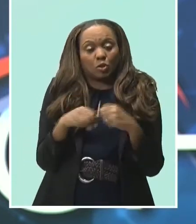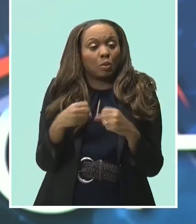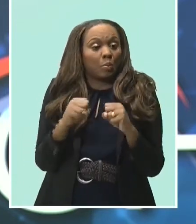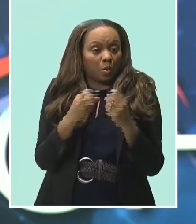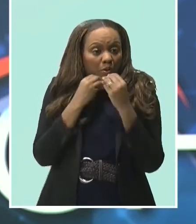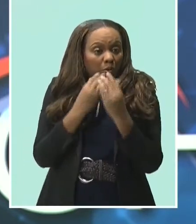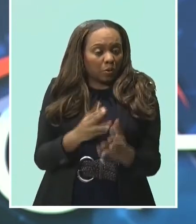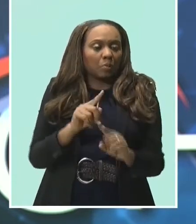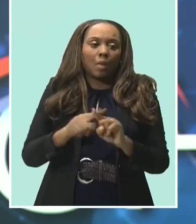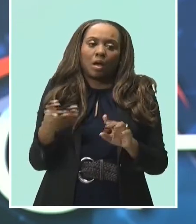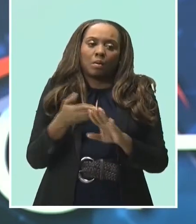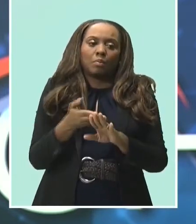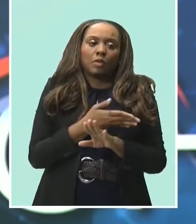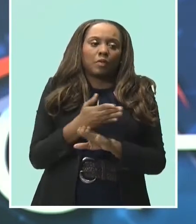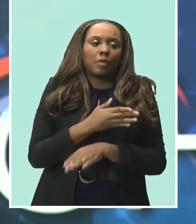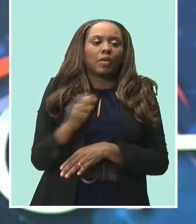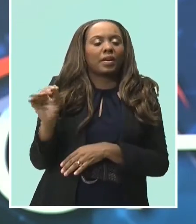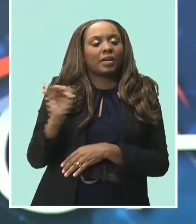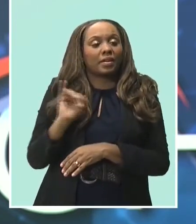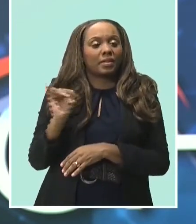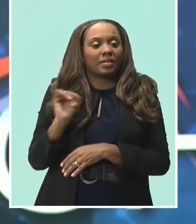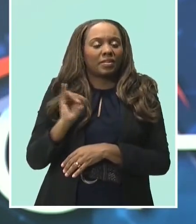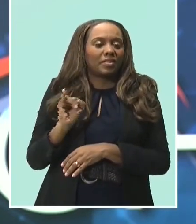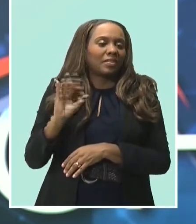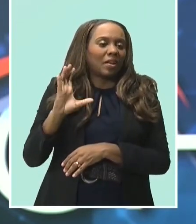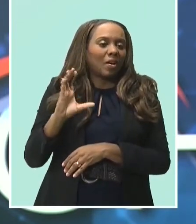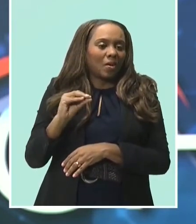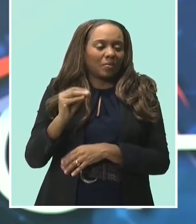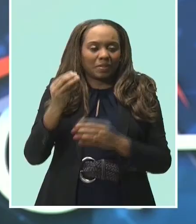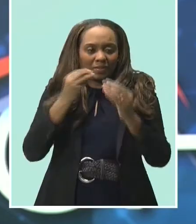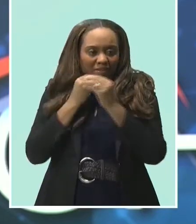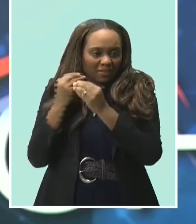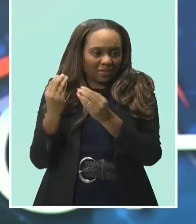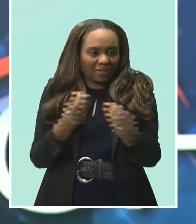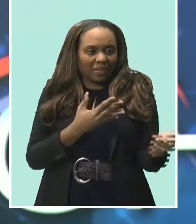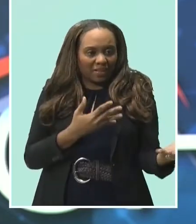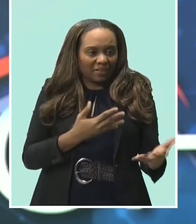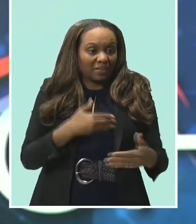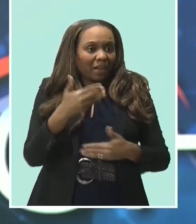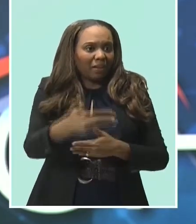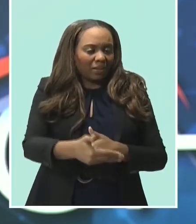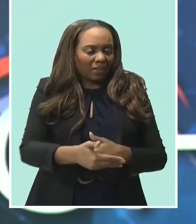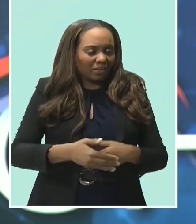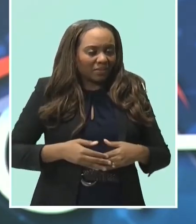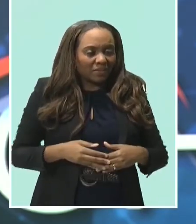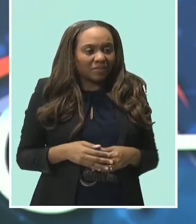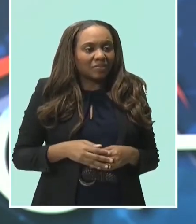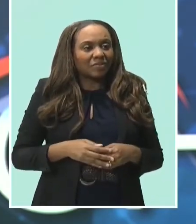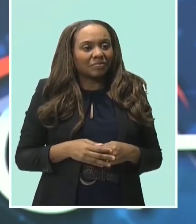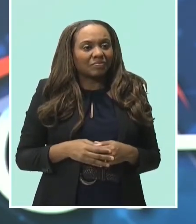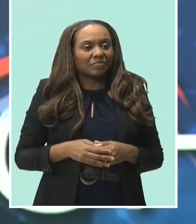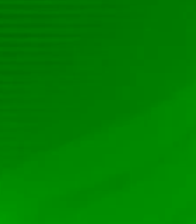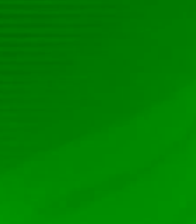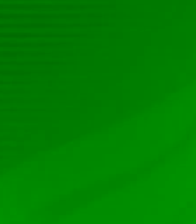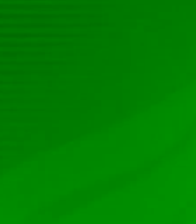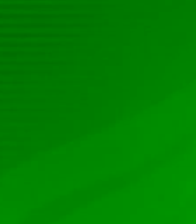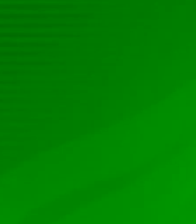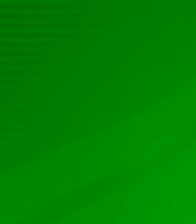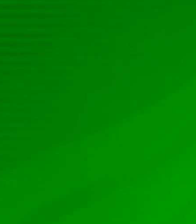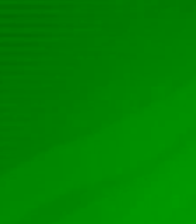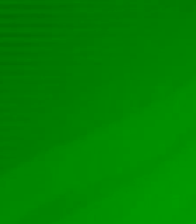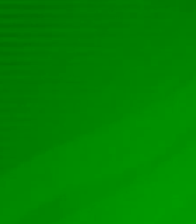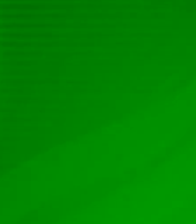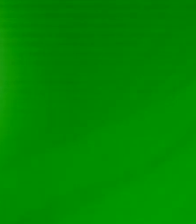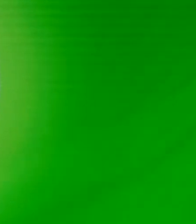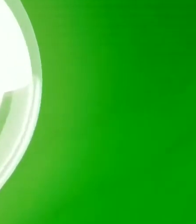with murder. Then we'll have sports a bit later on. But before we get to all of that, here's a tip from Cooperators General Insurance. This tip